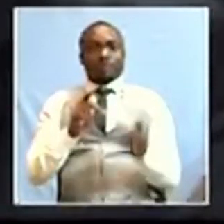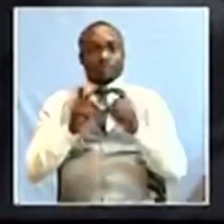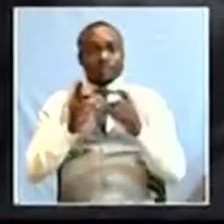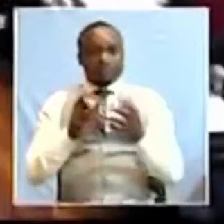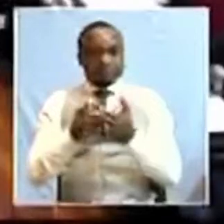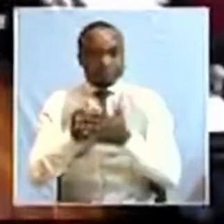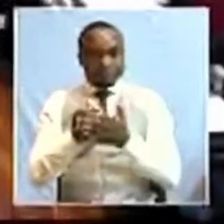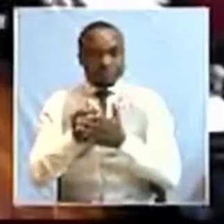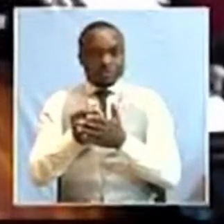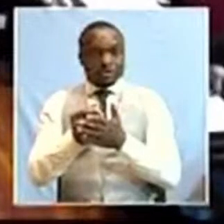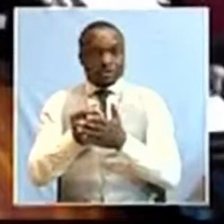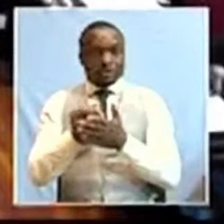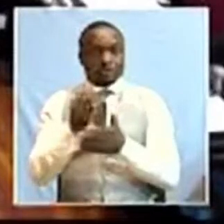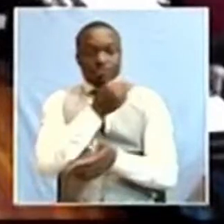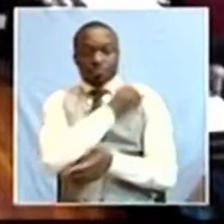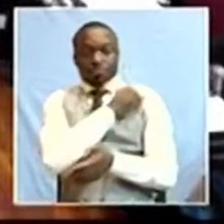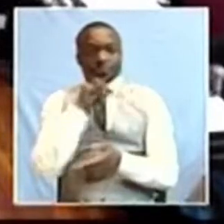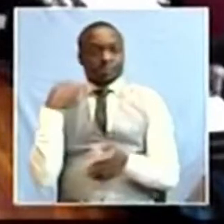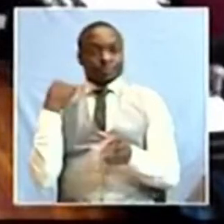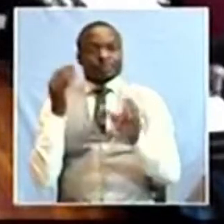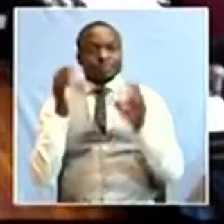Council. Thank you.